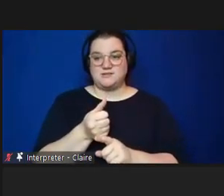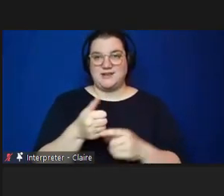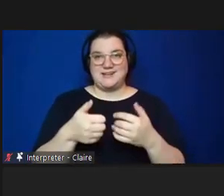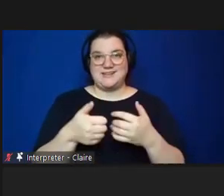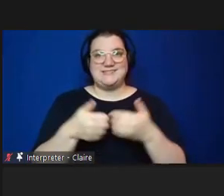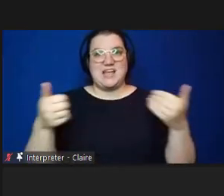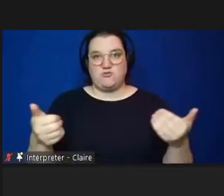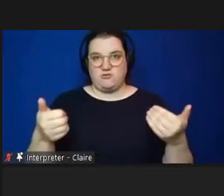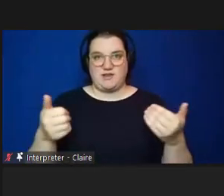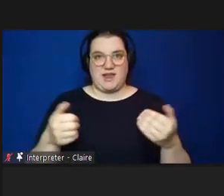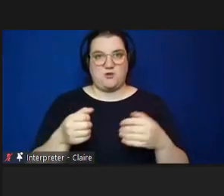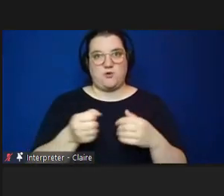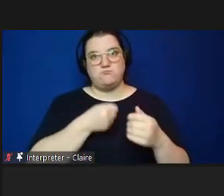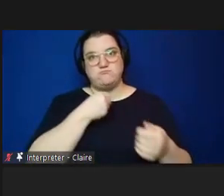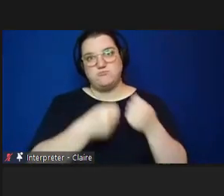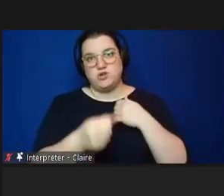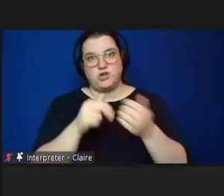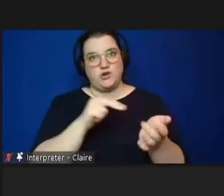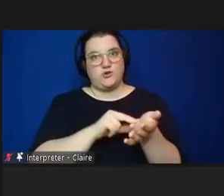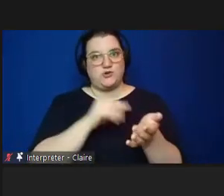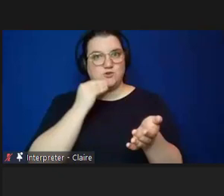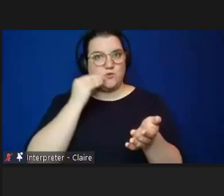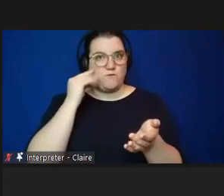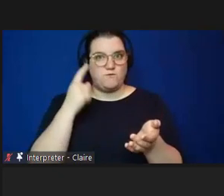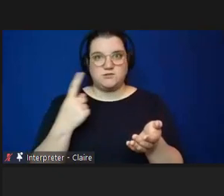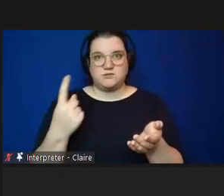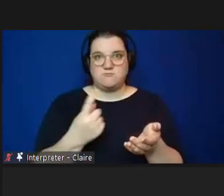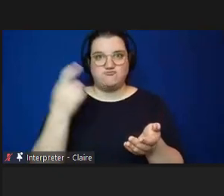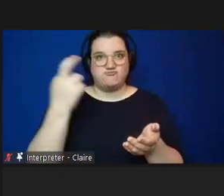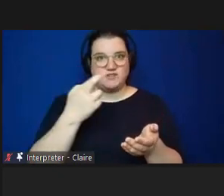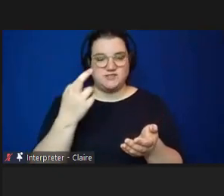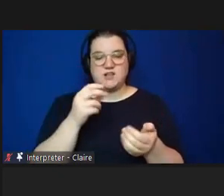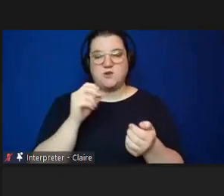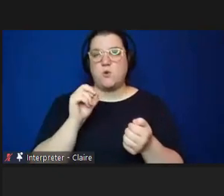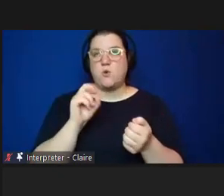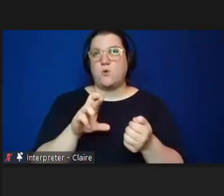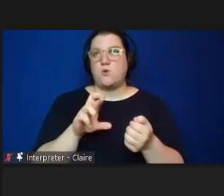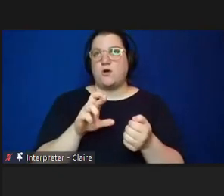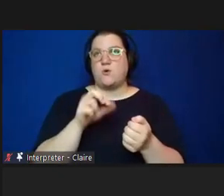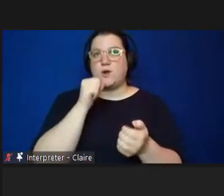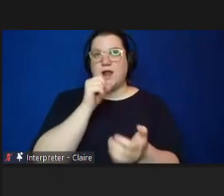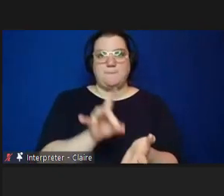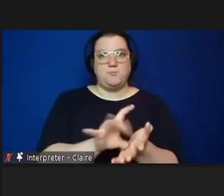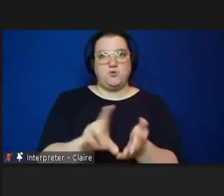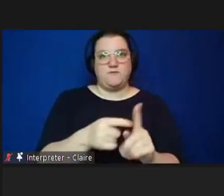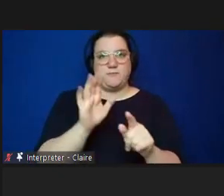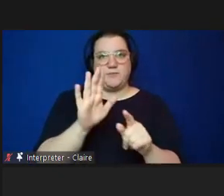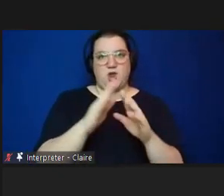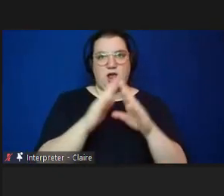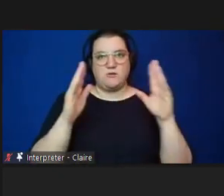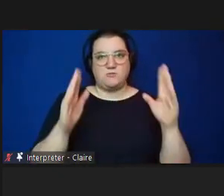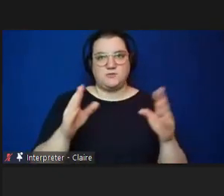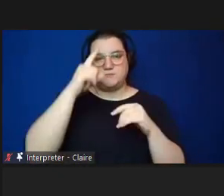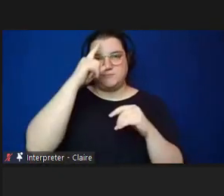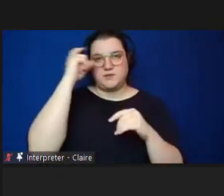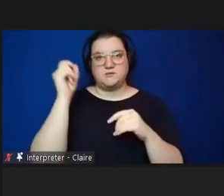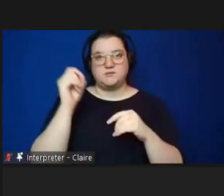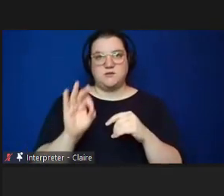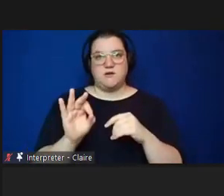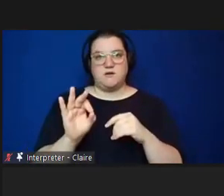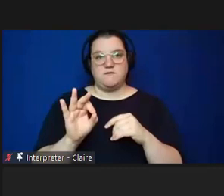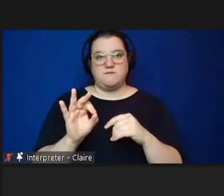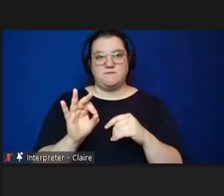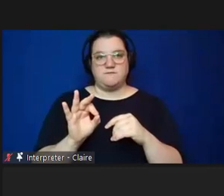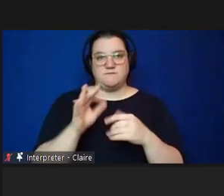segregated, put in a nursing home for some reason, or were not booted out of their house because of